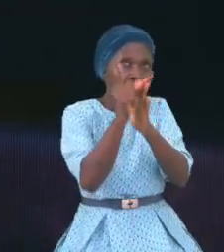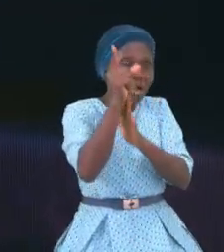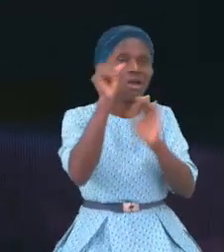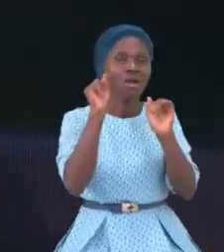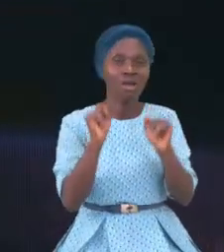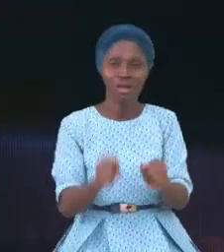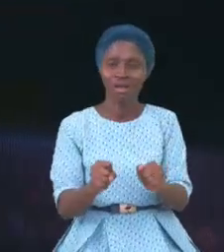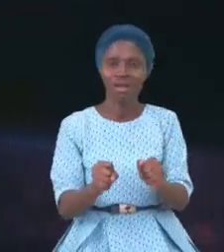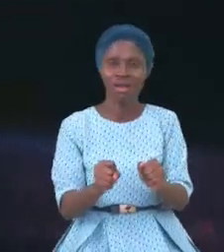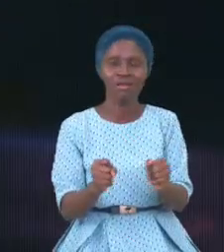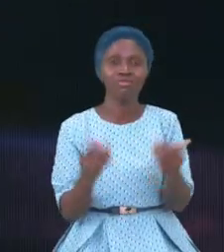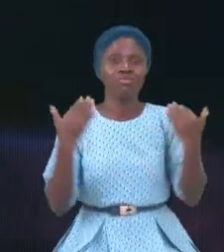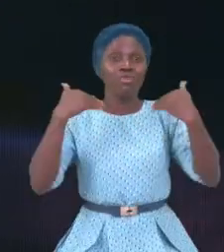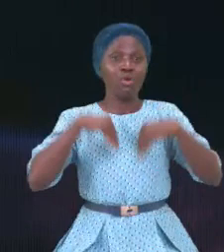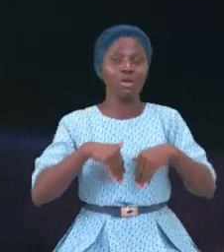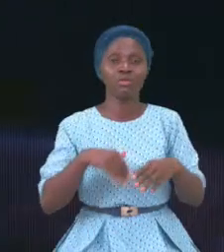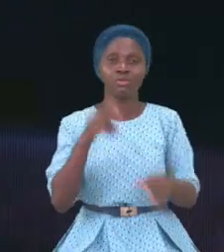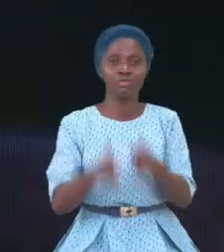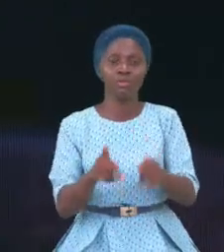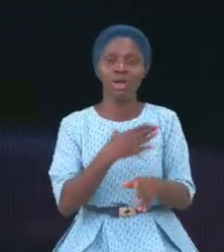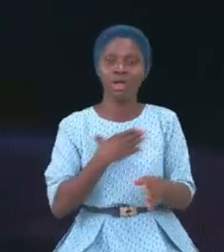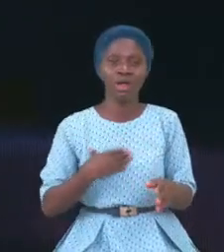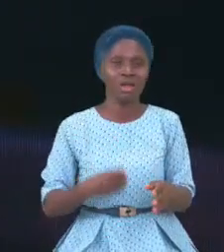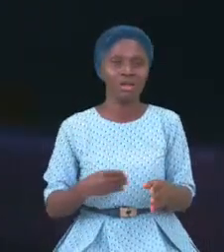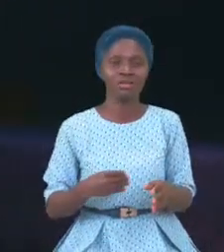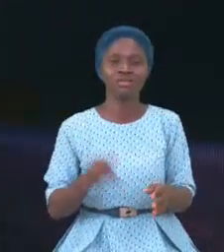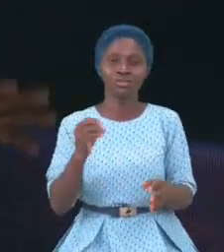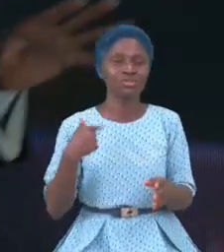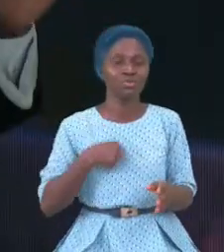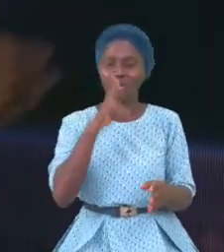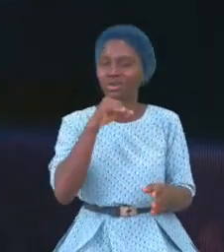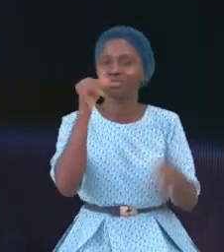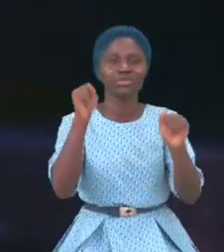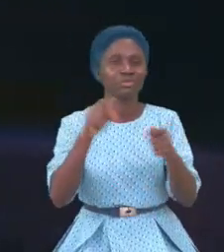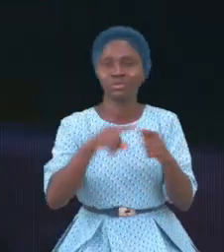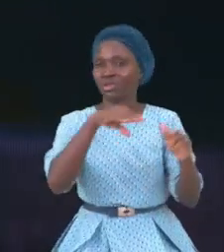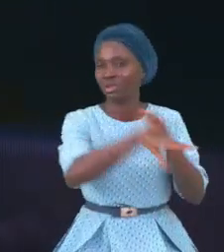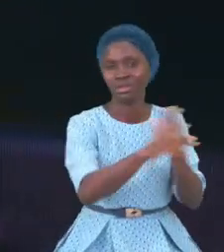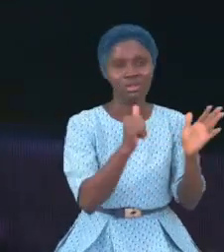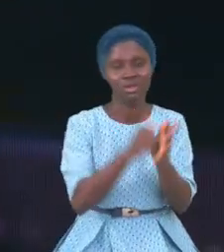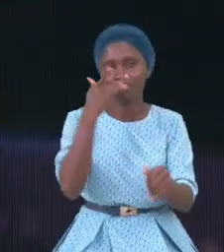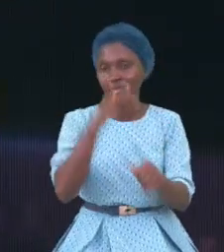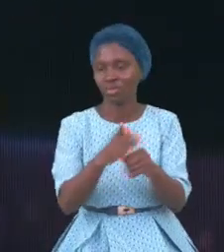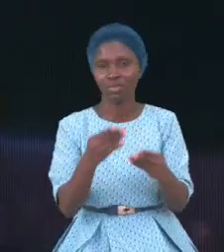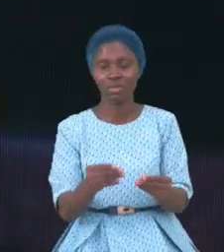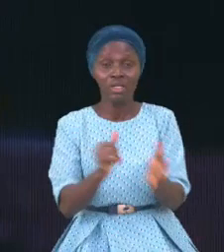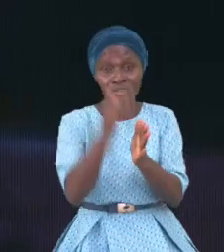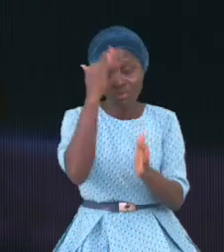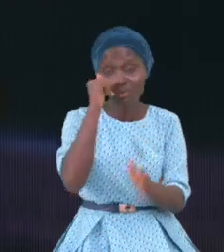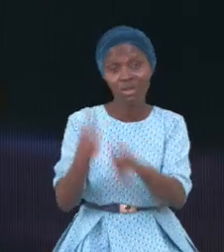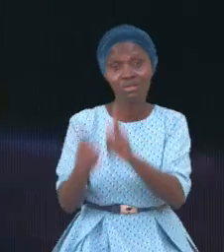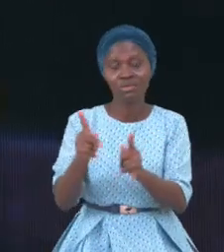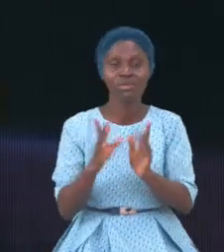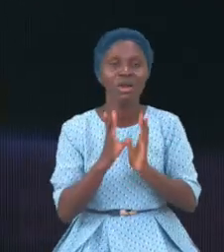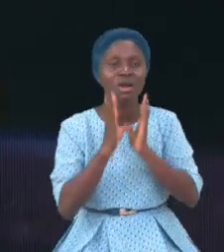people of the land. They said, we're not able. That's why the people lifted up their voice and they cried and they